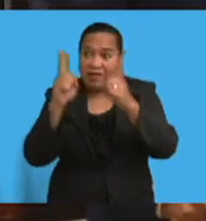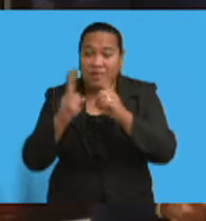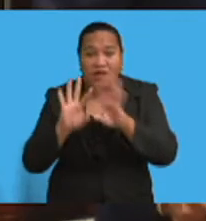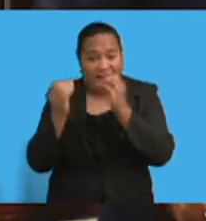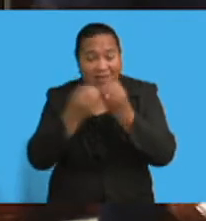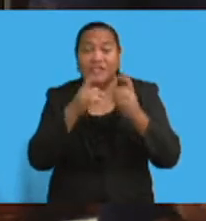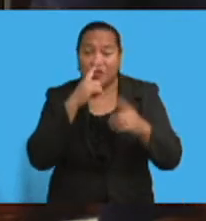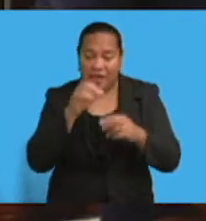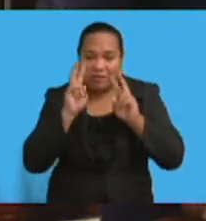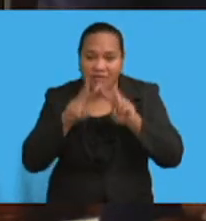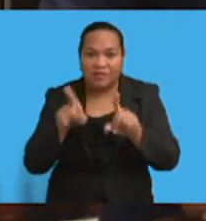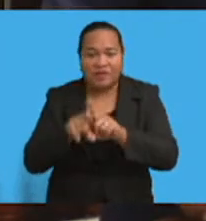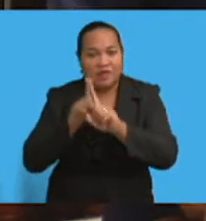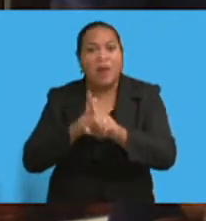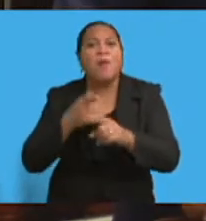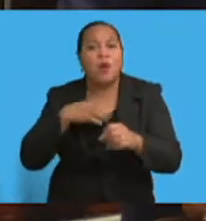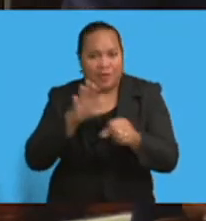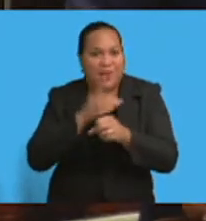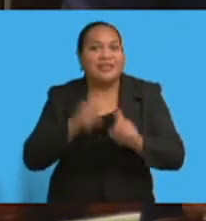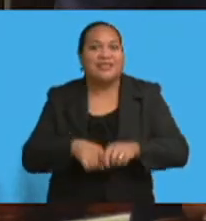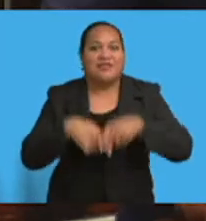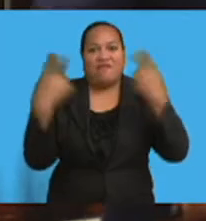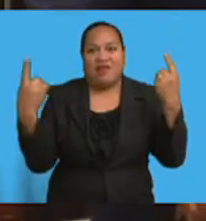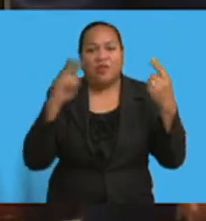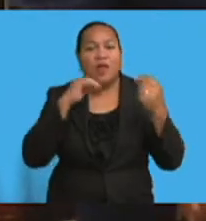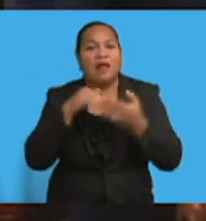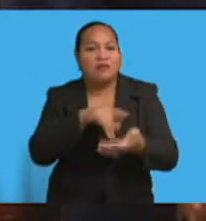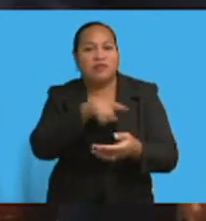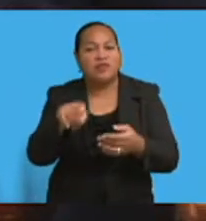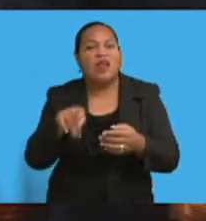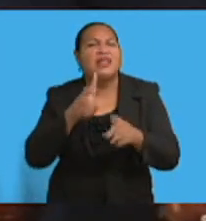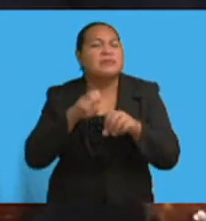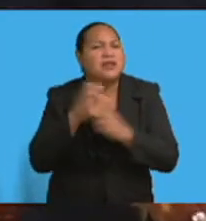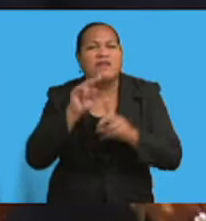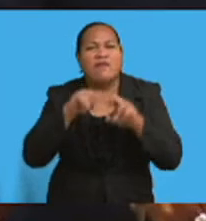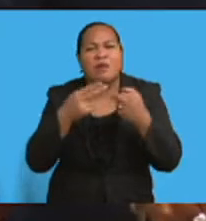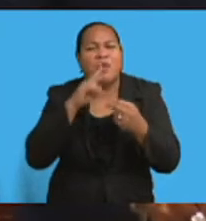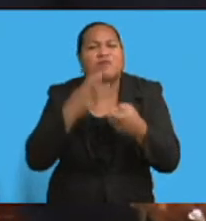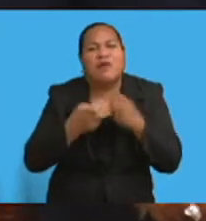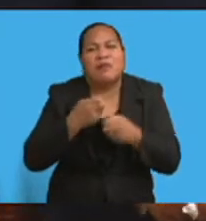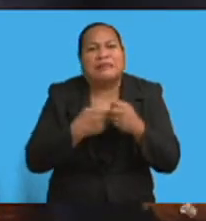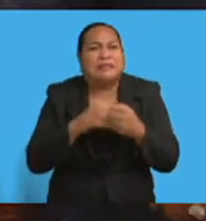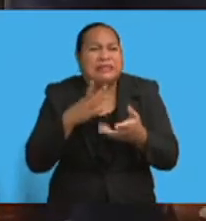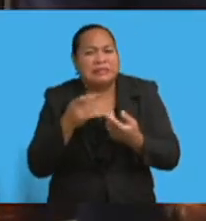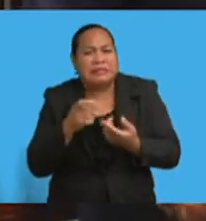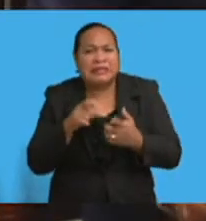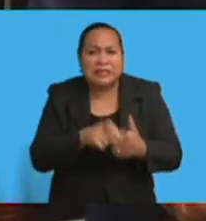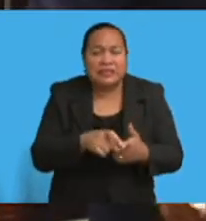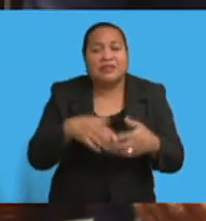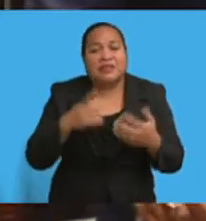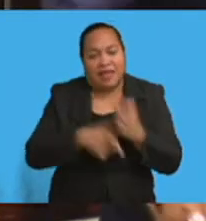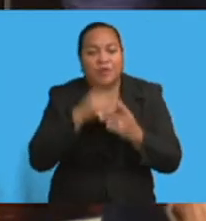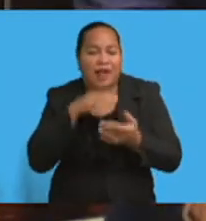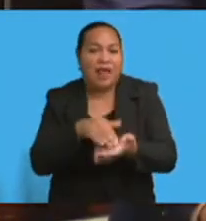suit, because it makes a real difference for those families who have fallen on difficult times. Madam Speaker, with this announcement, we will be ensuring